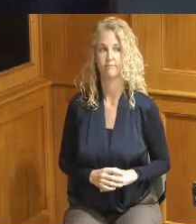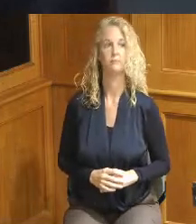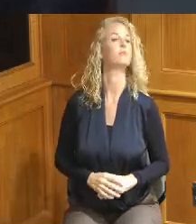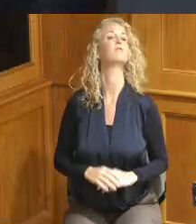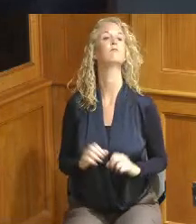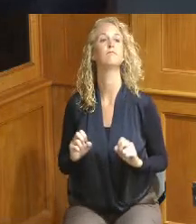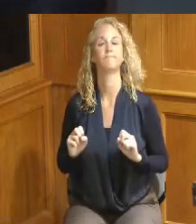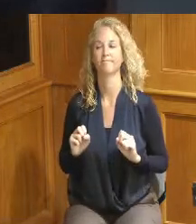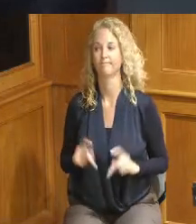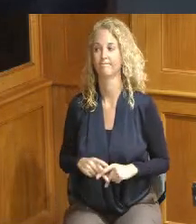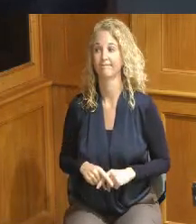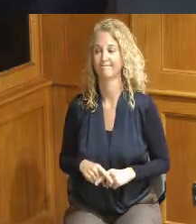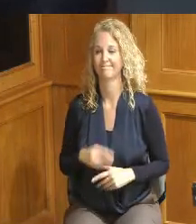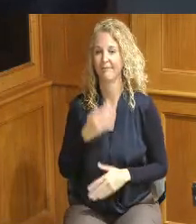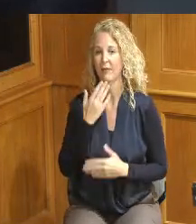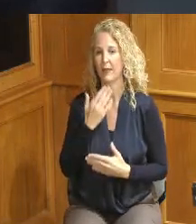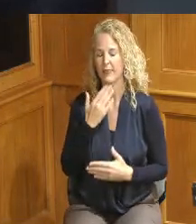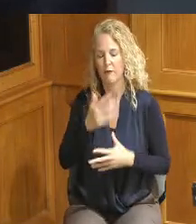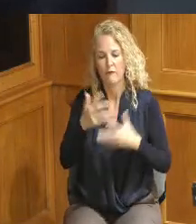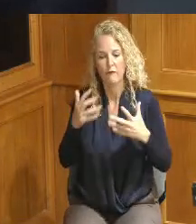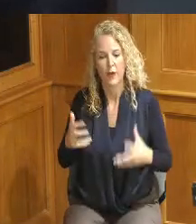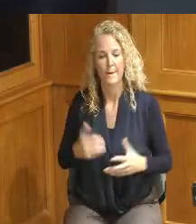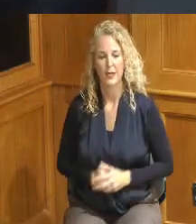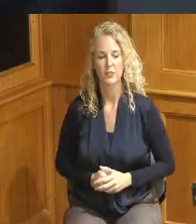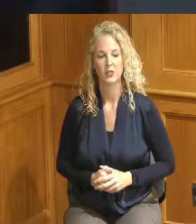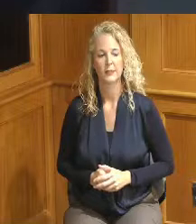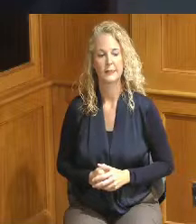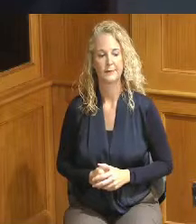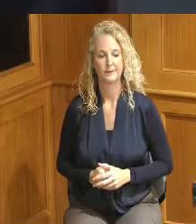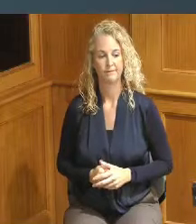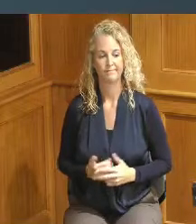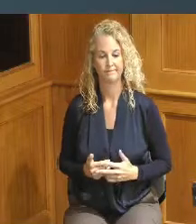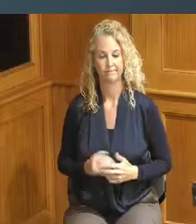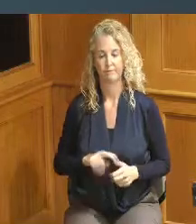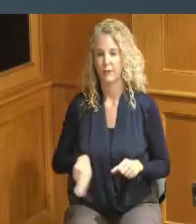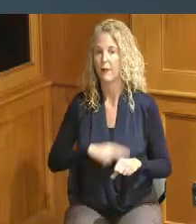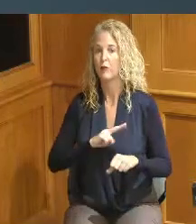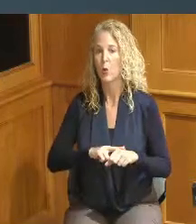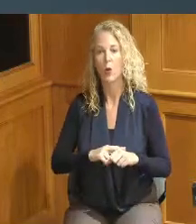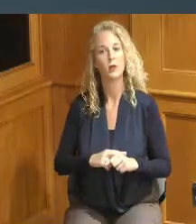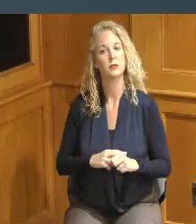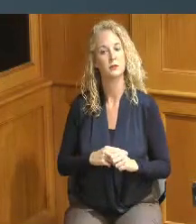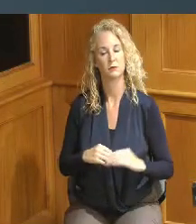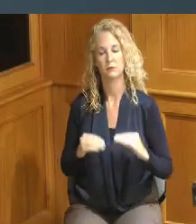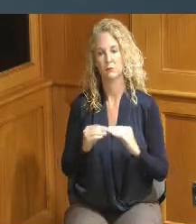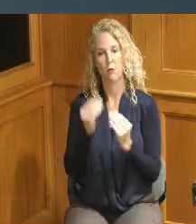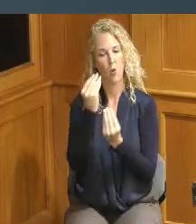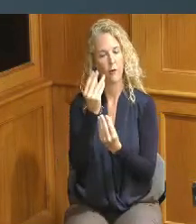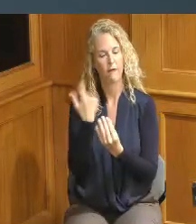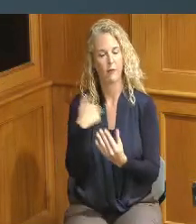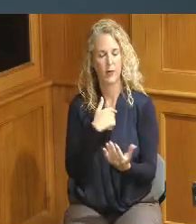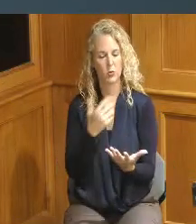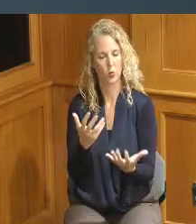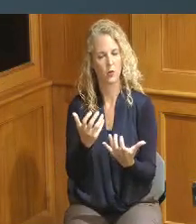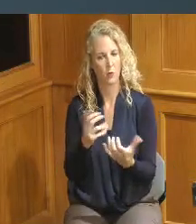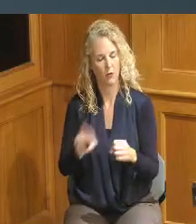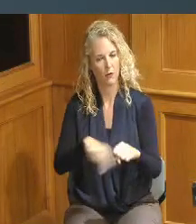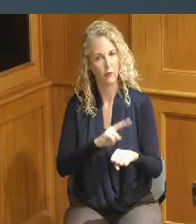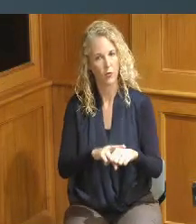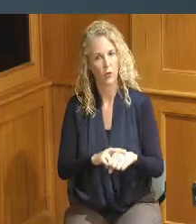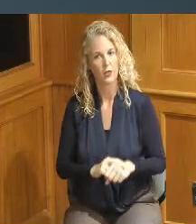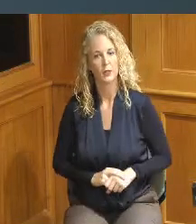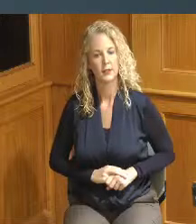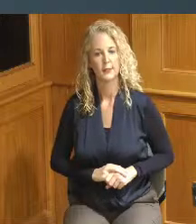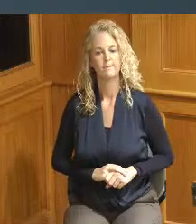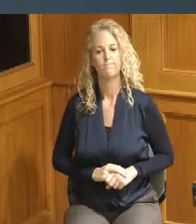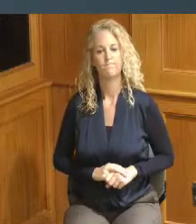Thank you very much. I'm sure we want to continue to get updates as we move forward. And